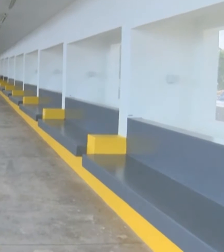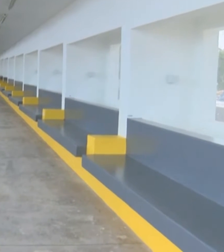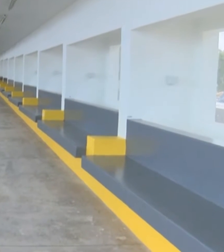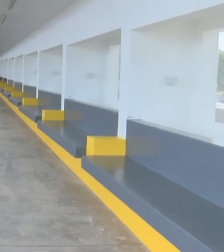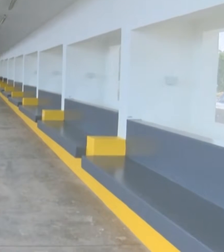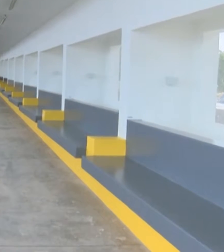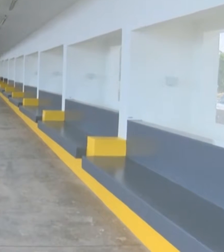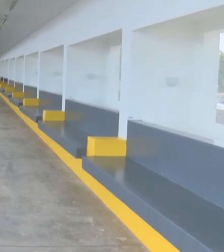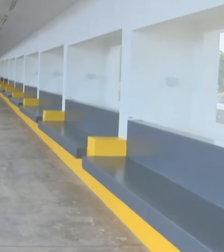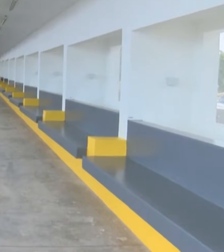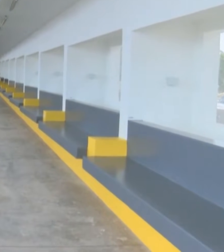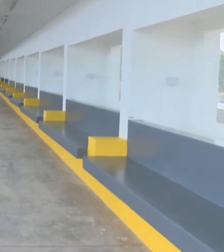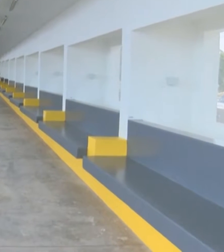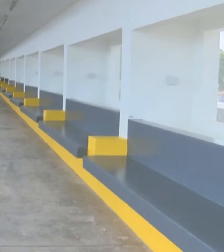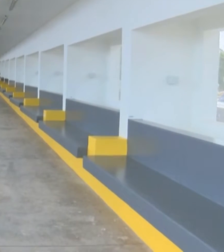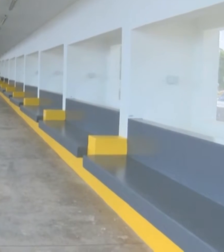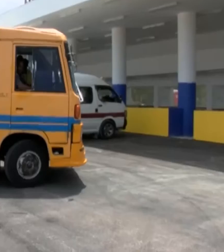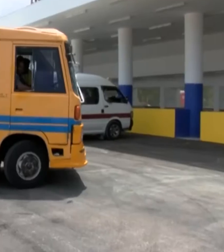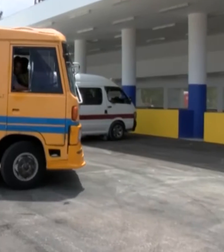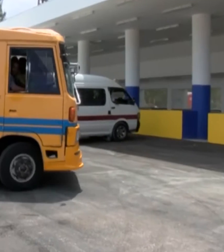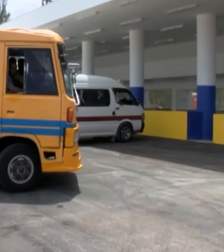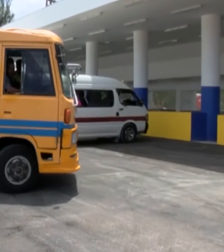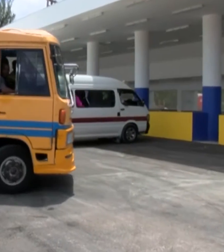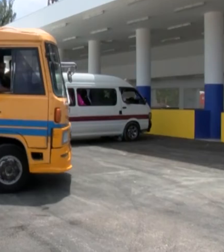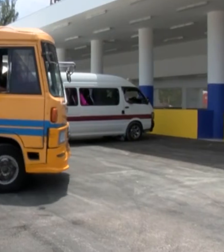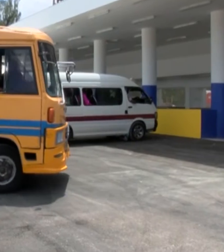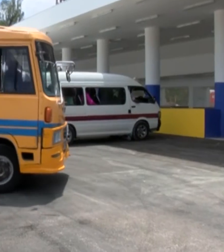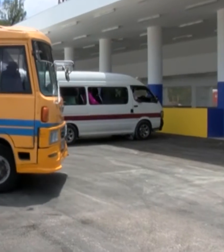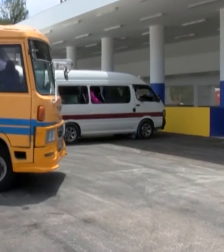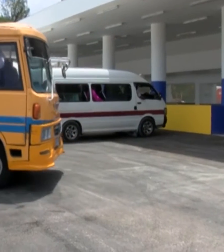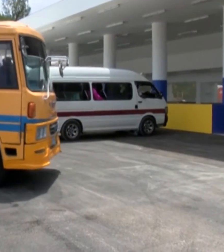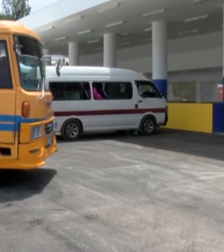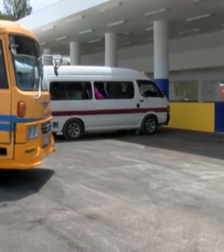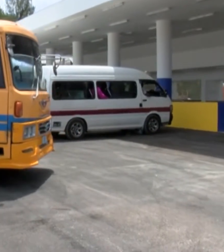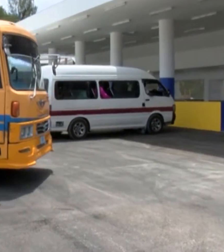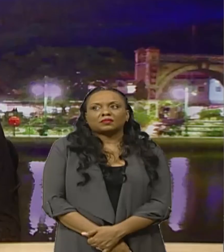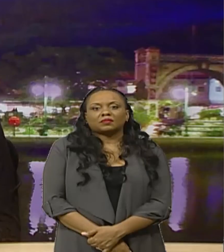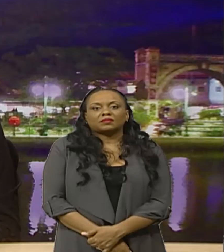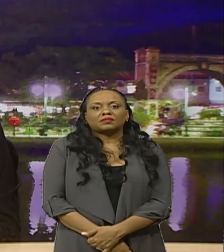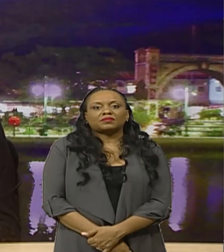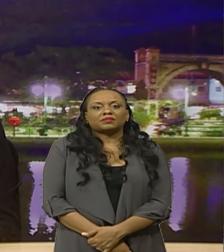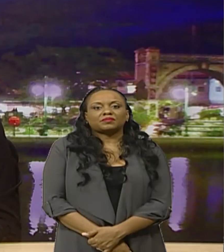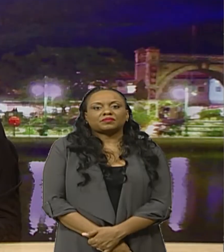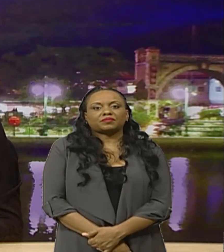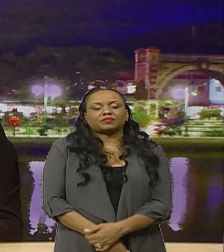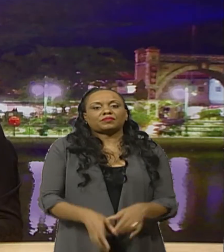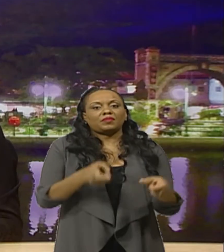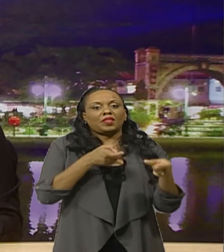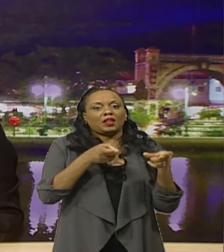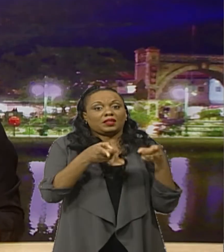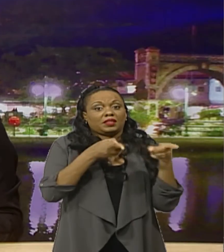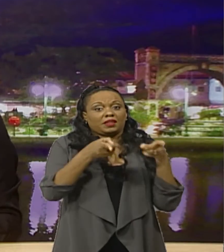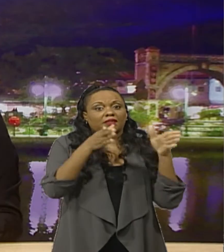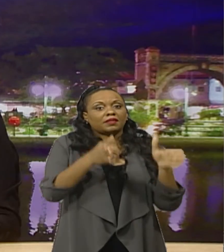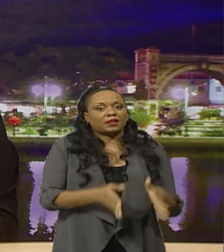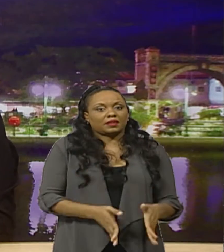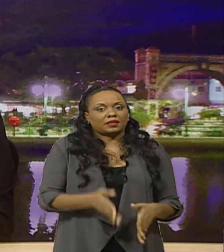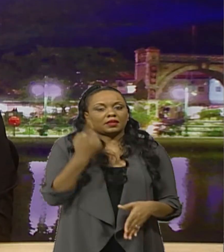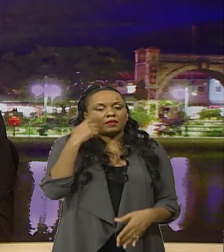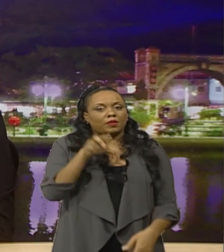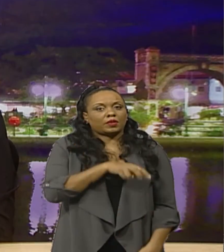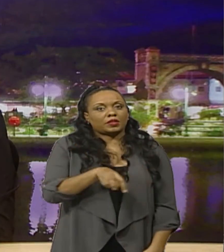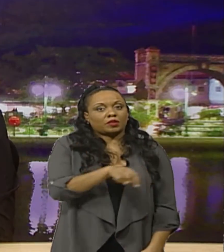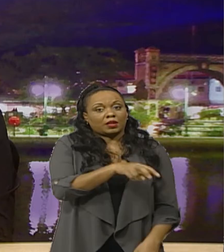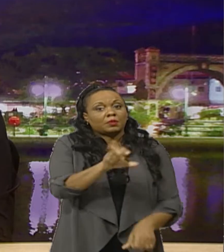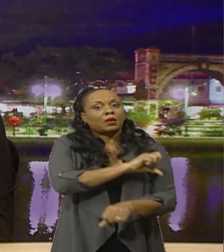seating and covered access for PSVs. Kishmar Singis, CBC News. Thanks, Kishmar. Well, in the meantime,